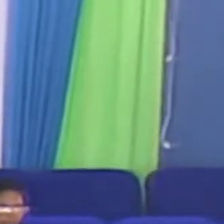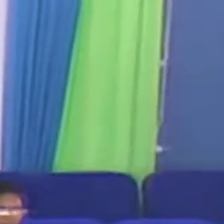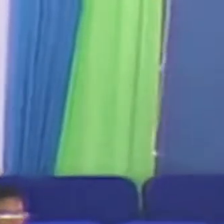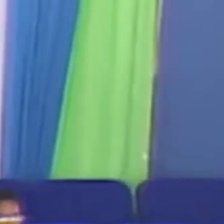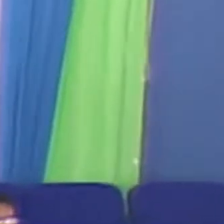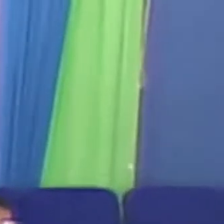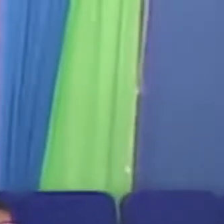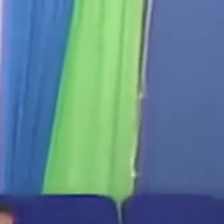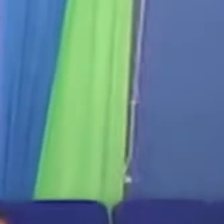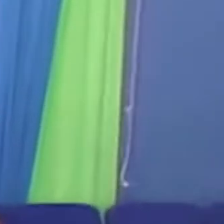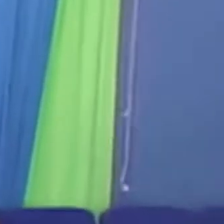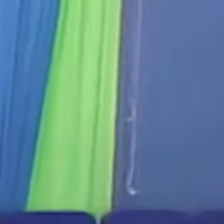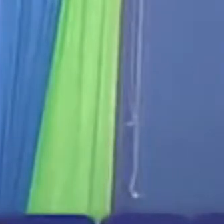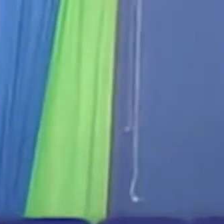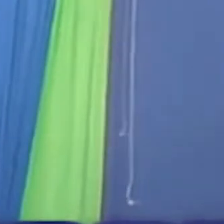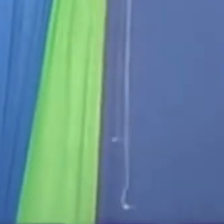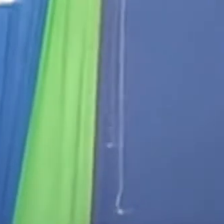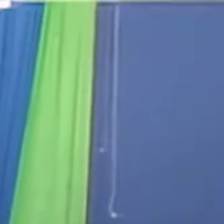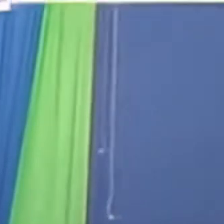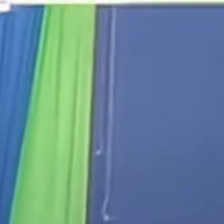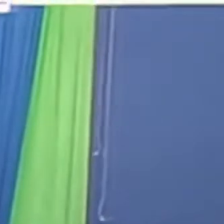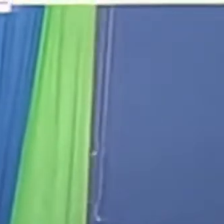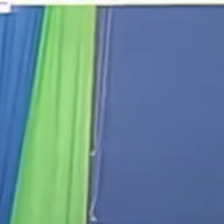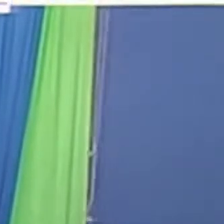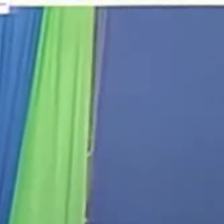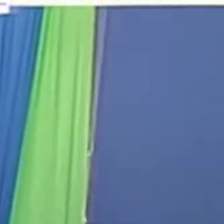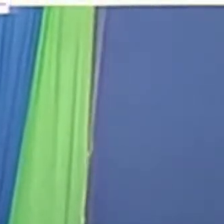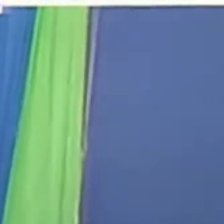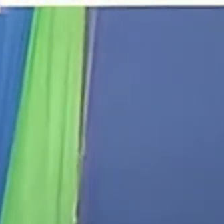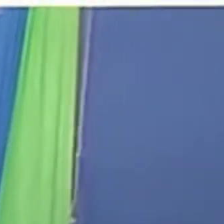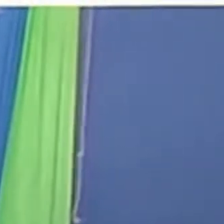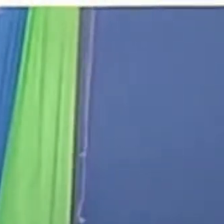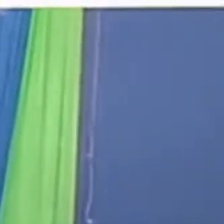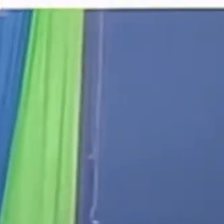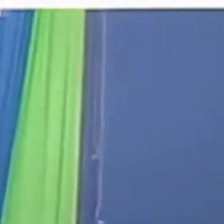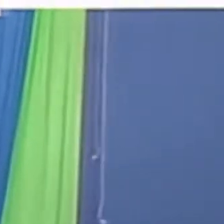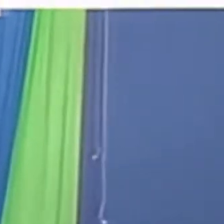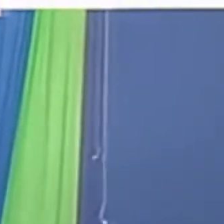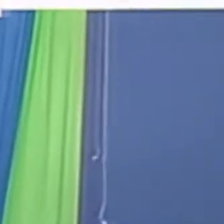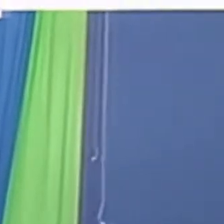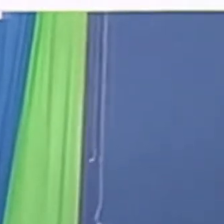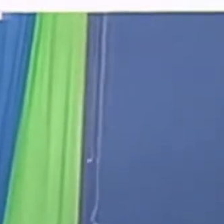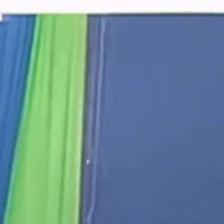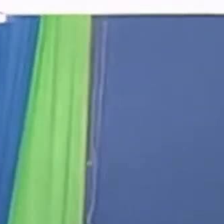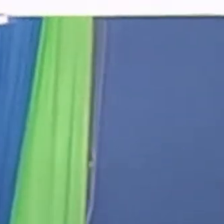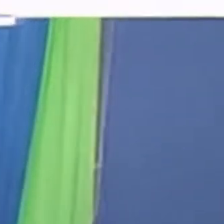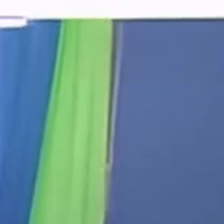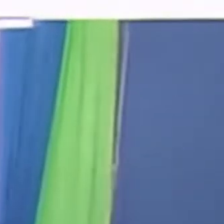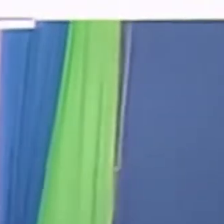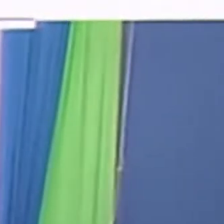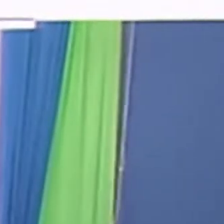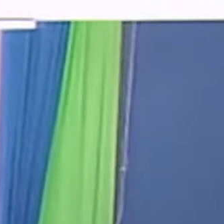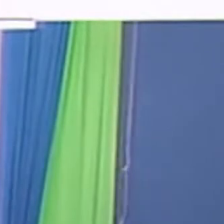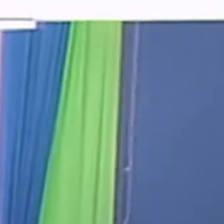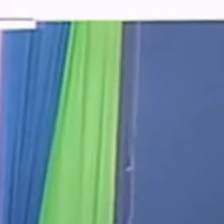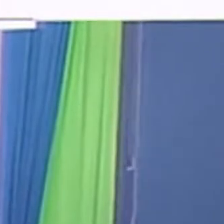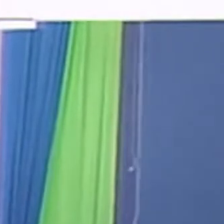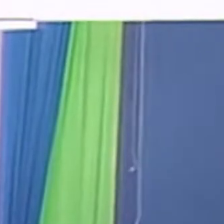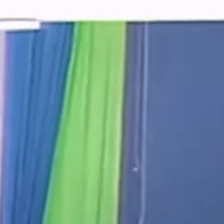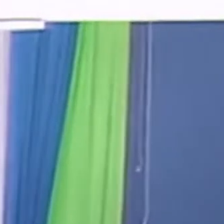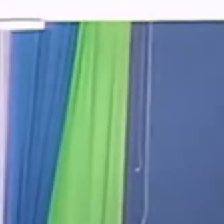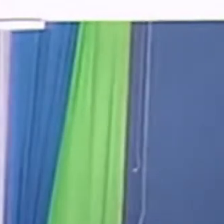name. Bless the Lord, O my soul, O my